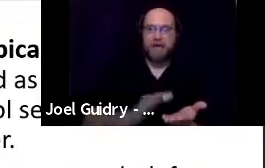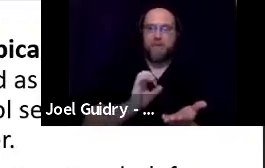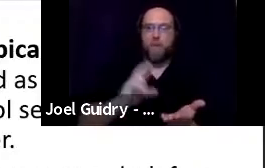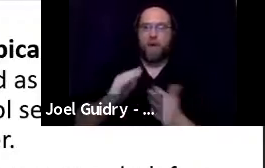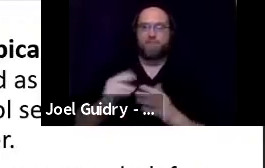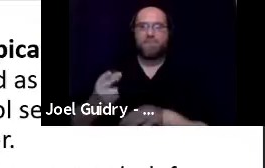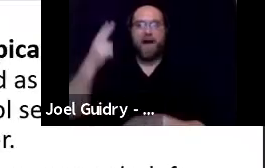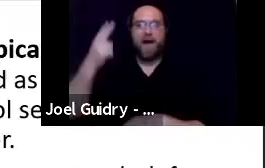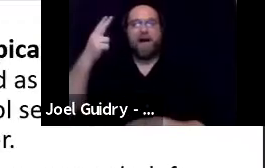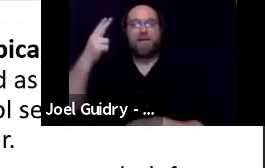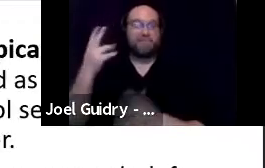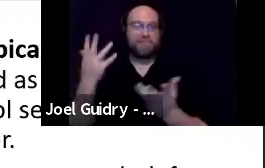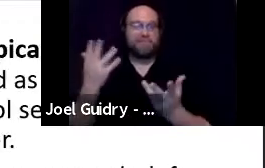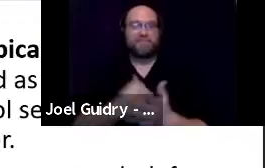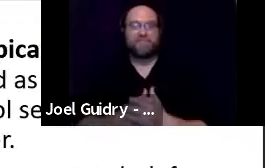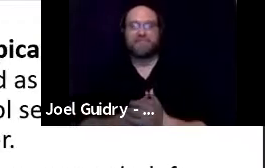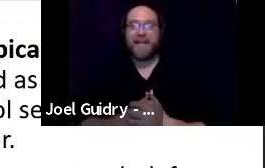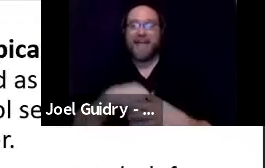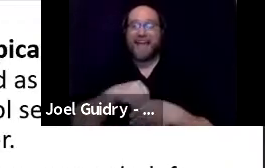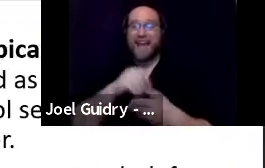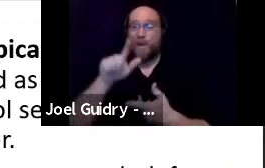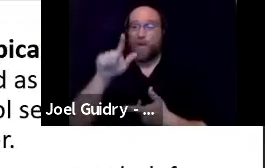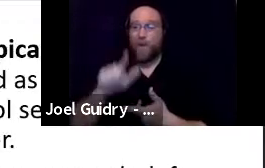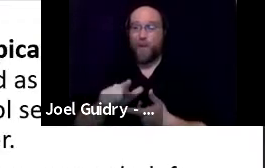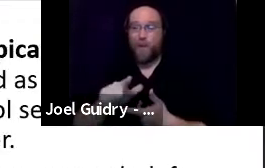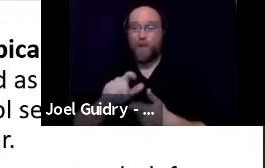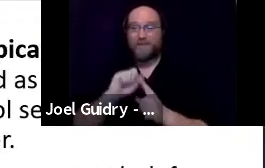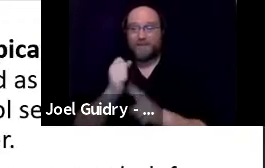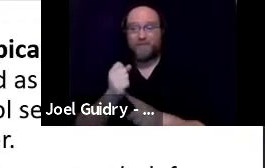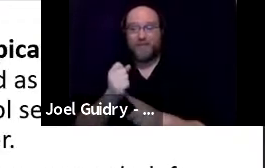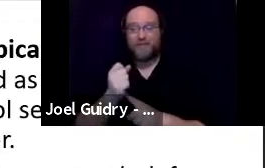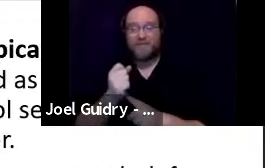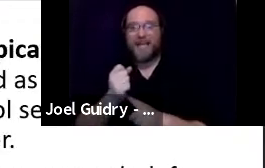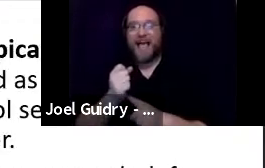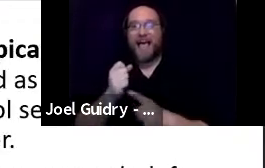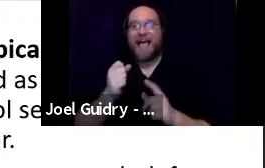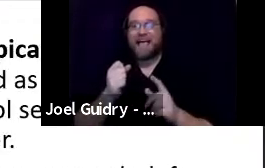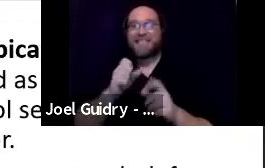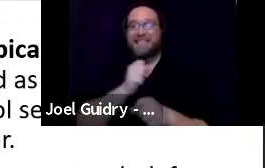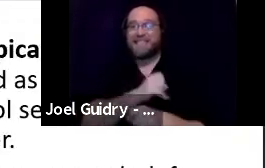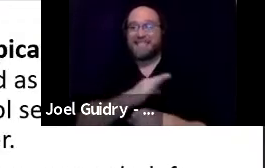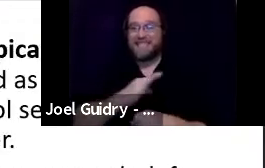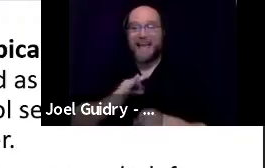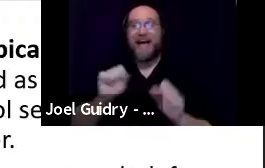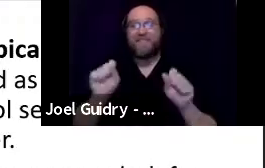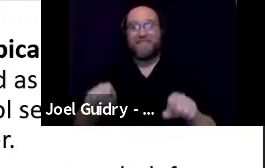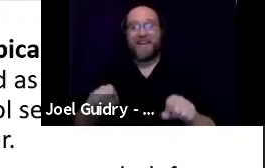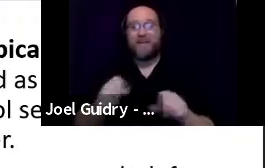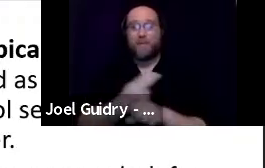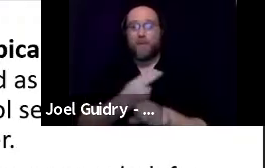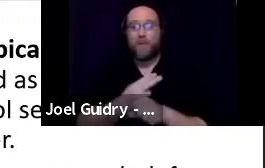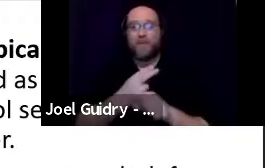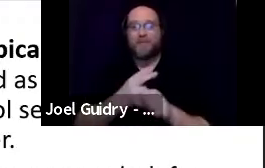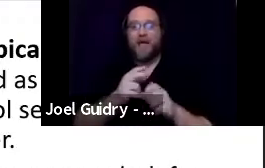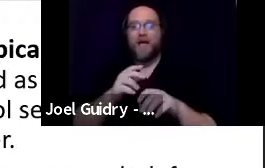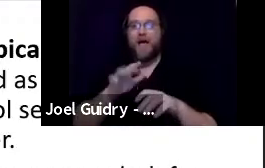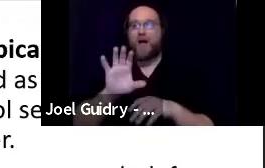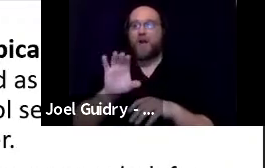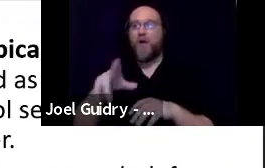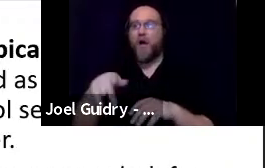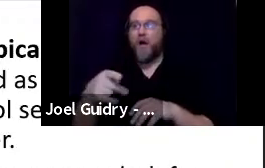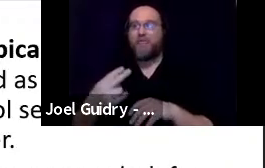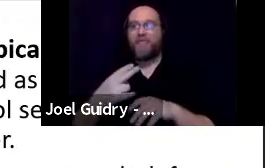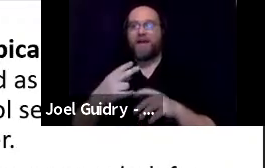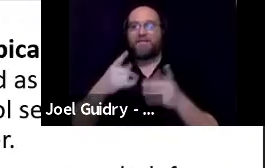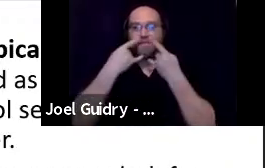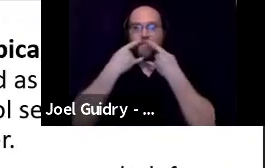low-risk situations, staff may wear a cloth face covering. In medium-risk situation, L&I's long-standing